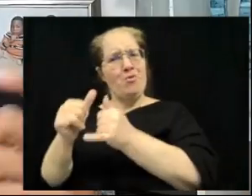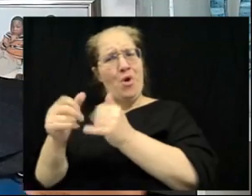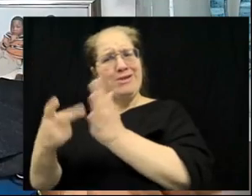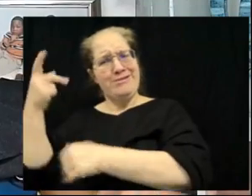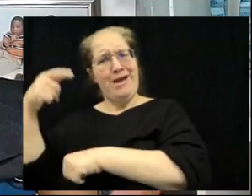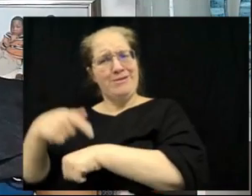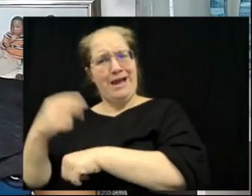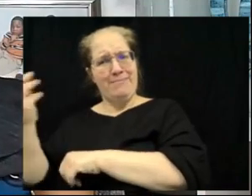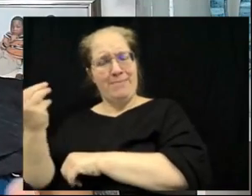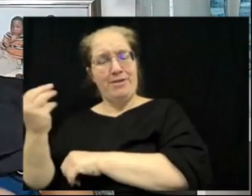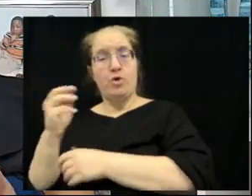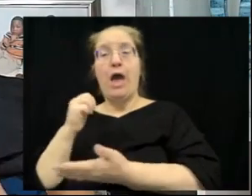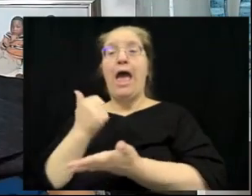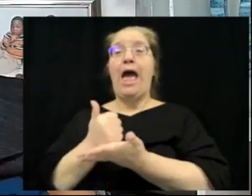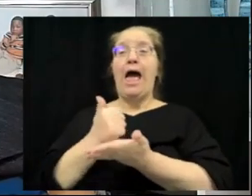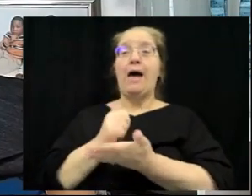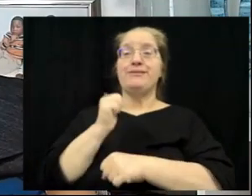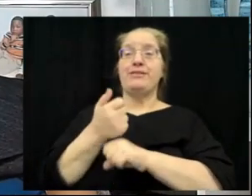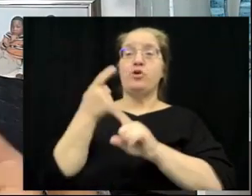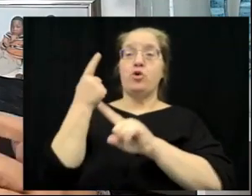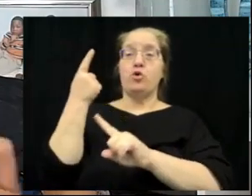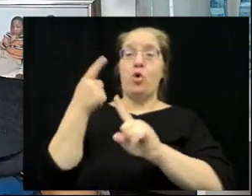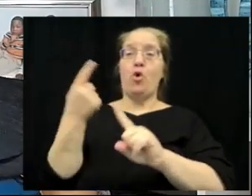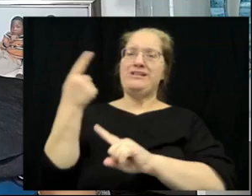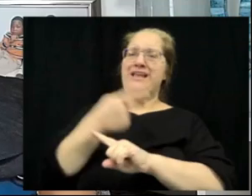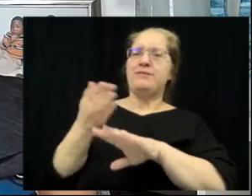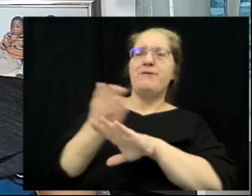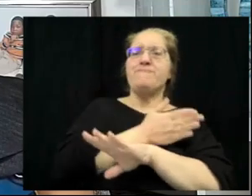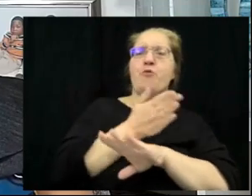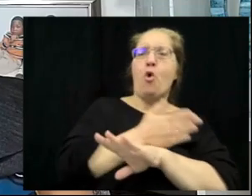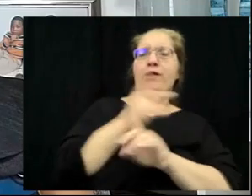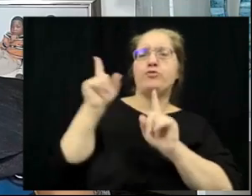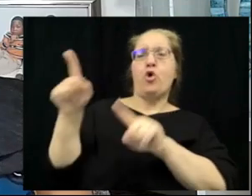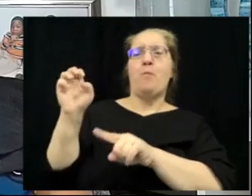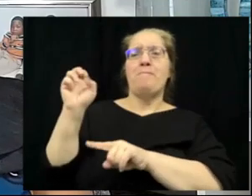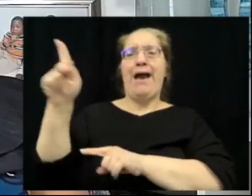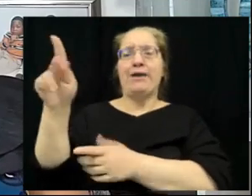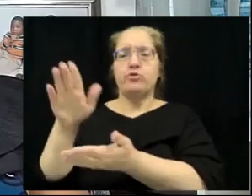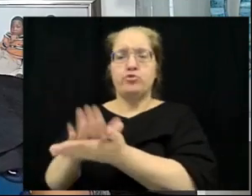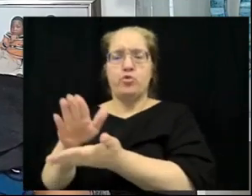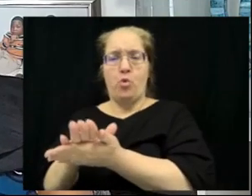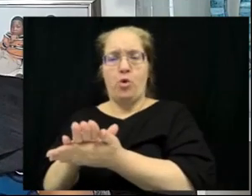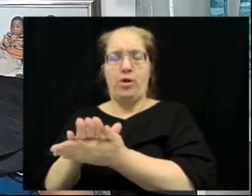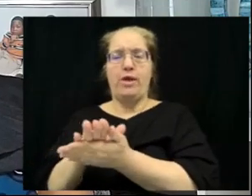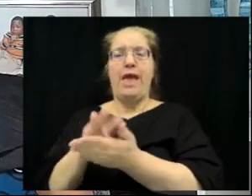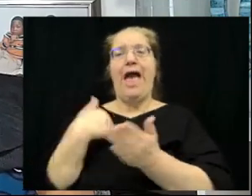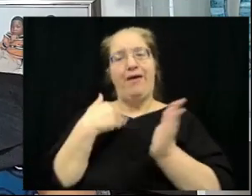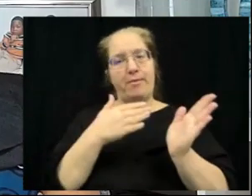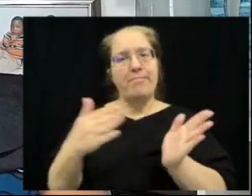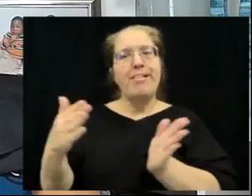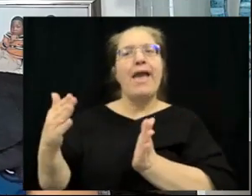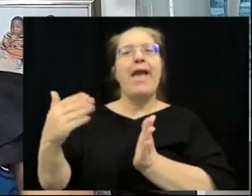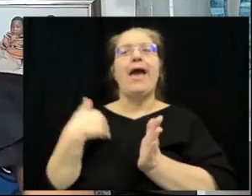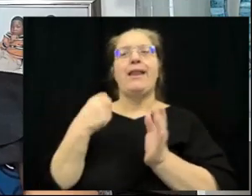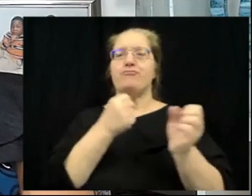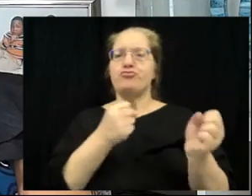days before they have to go. Let them know do they have a strategy? Do they have a plan? Because you want